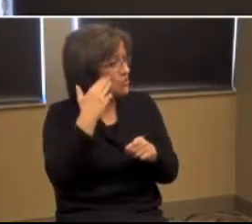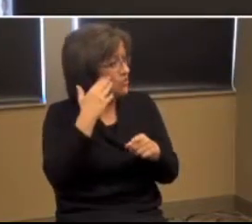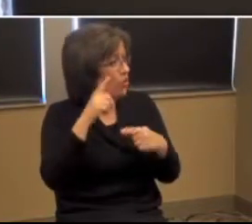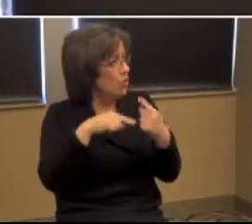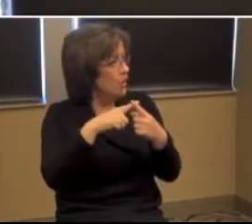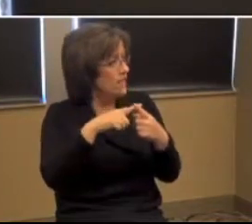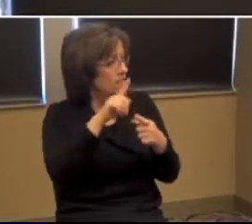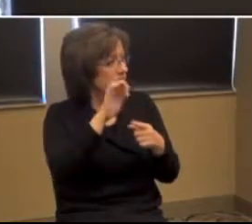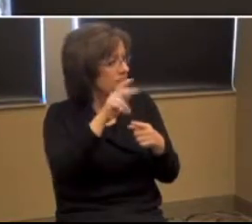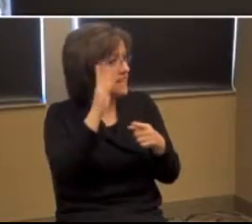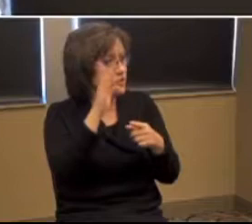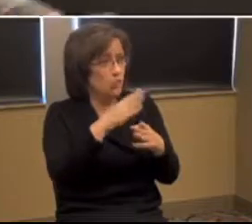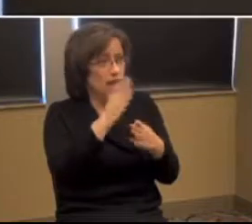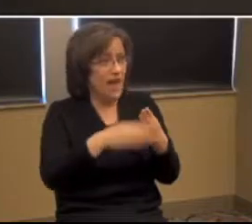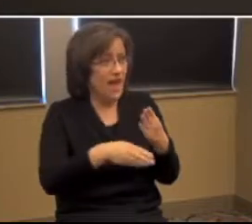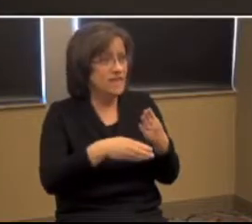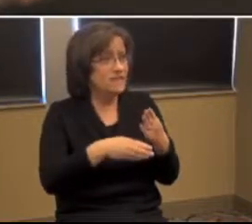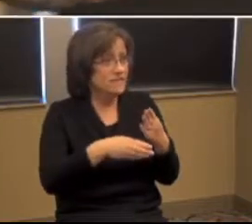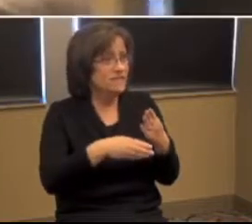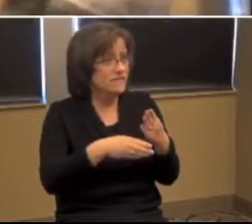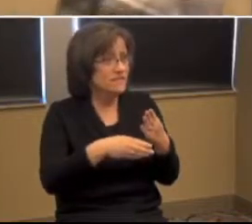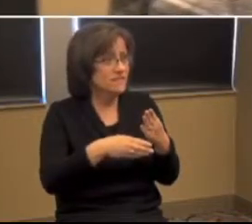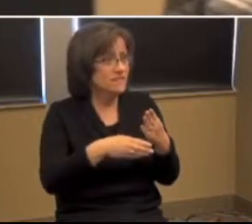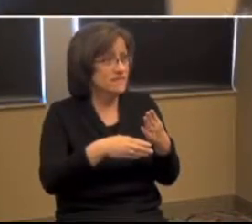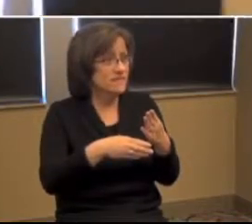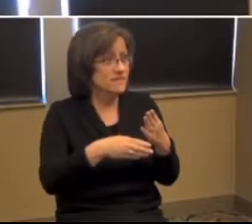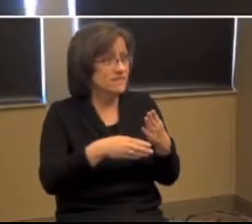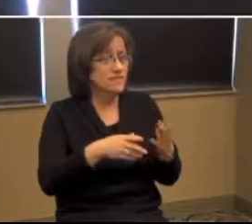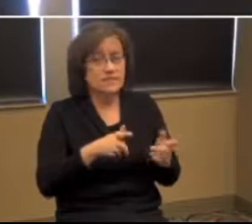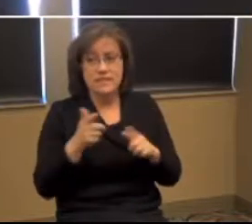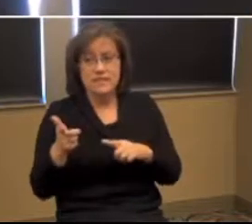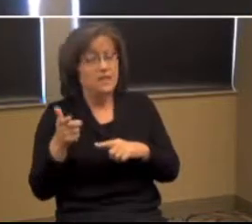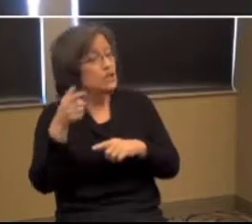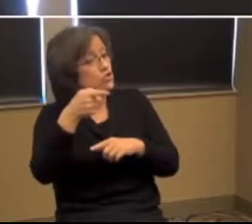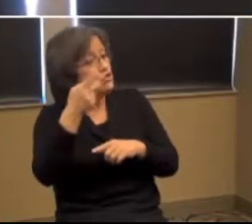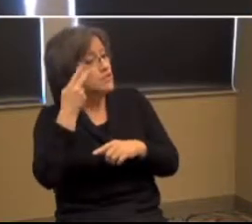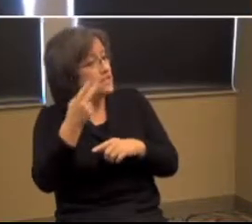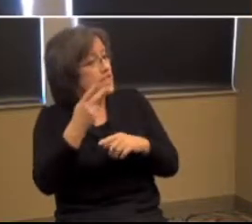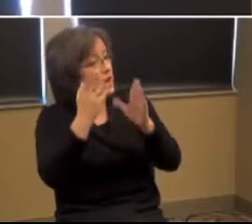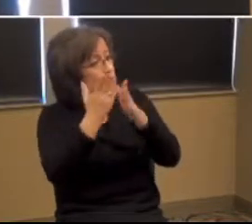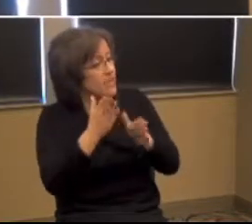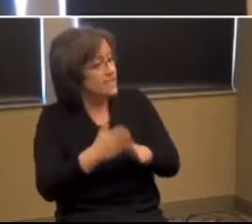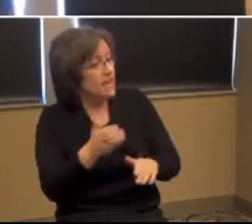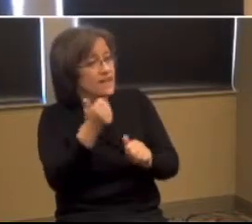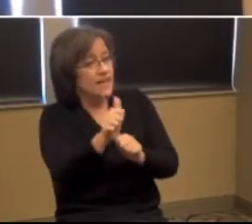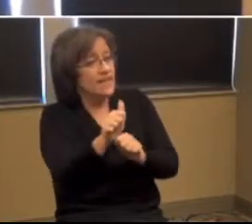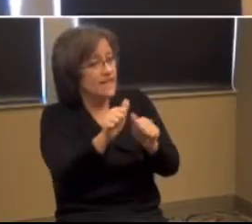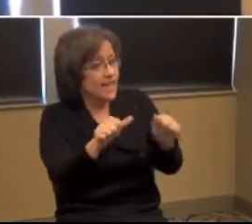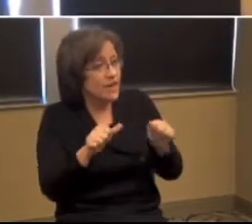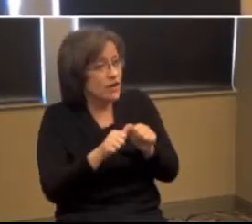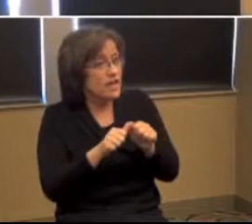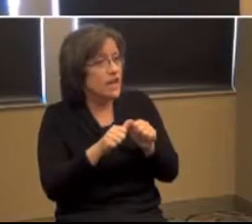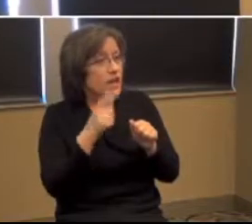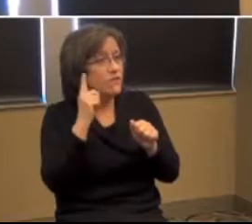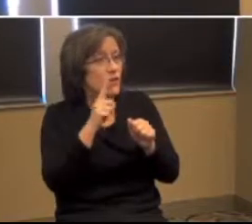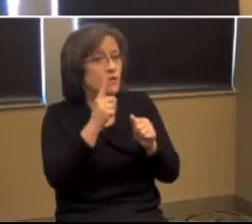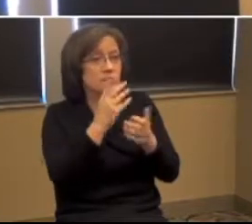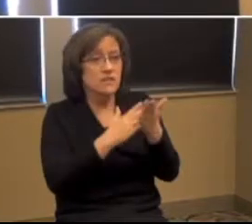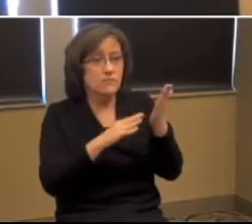to end? Do you see a breakdown maybe in any of these areas for some of the students that you may be